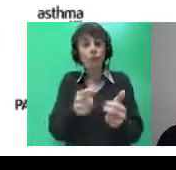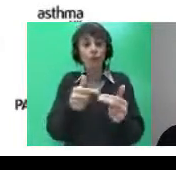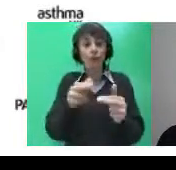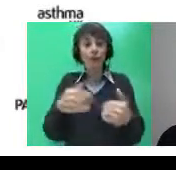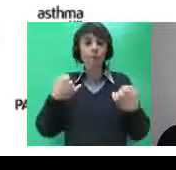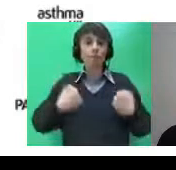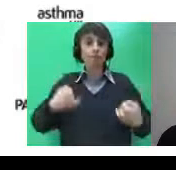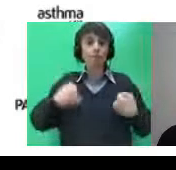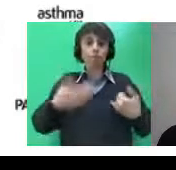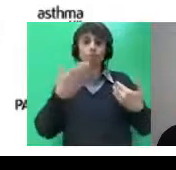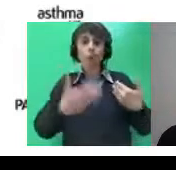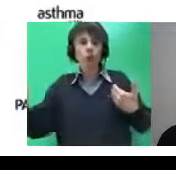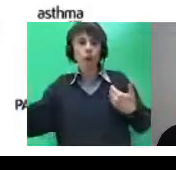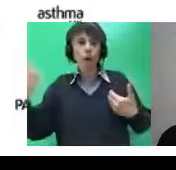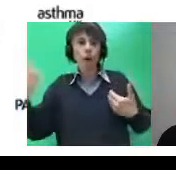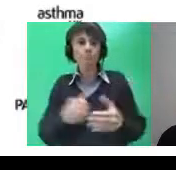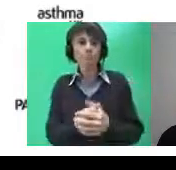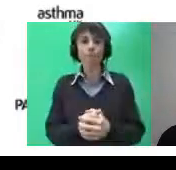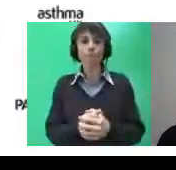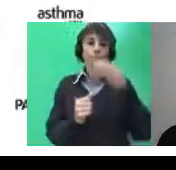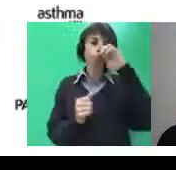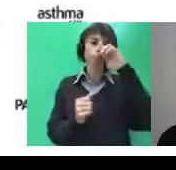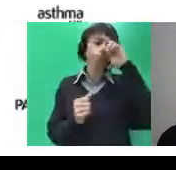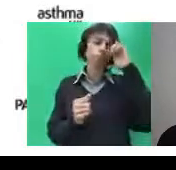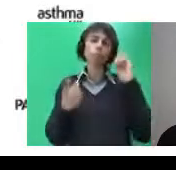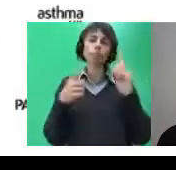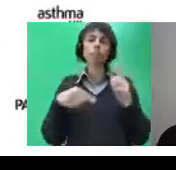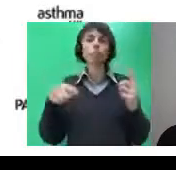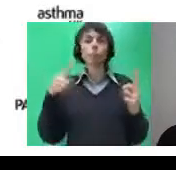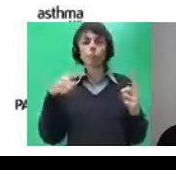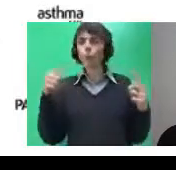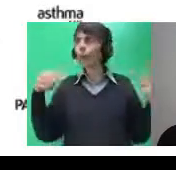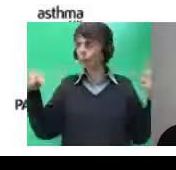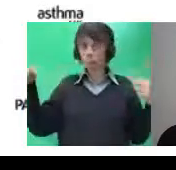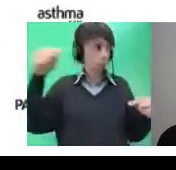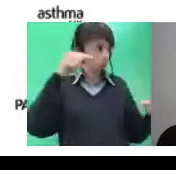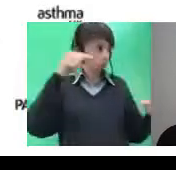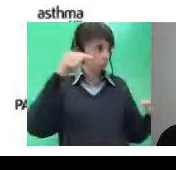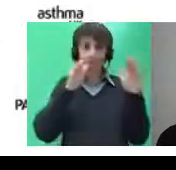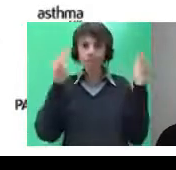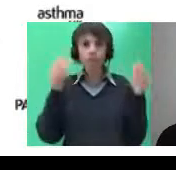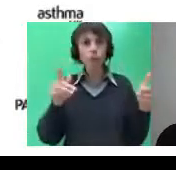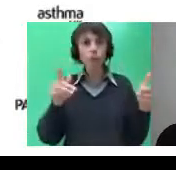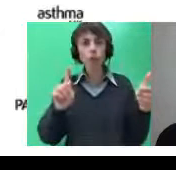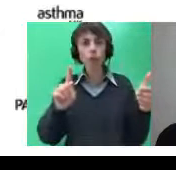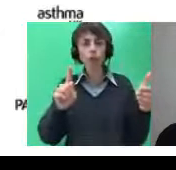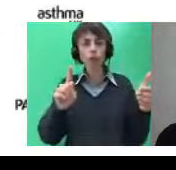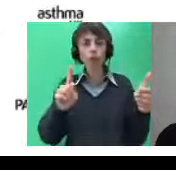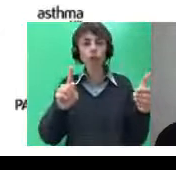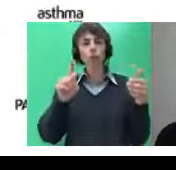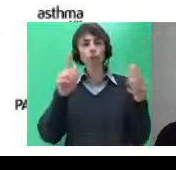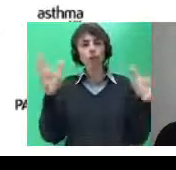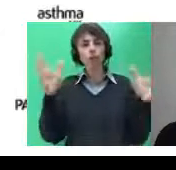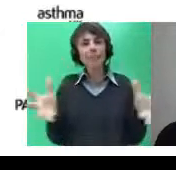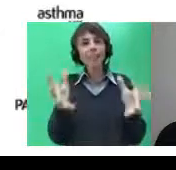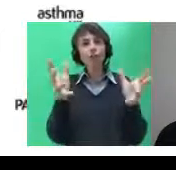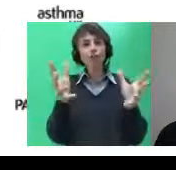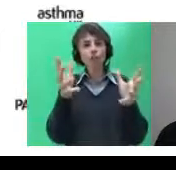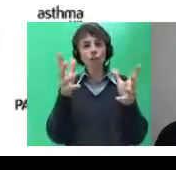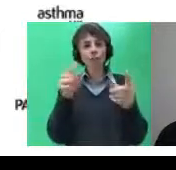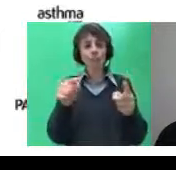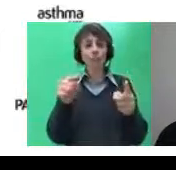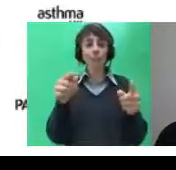it. And the shared programme of work that we've been focused on looks at increasing activity,